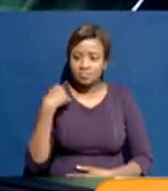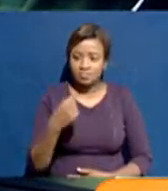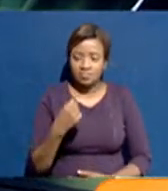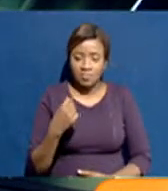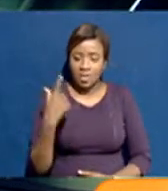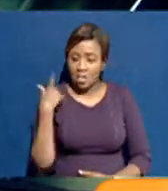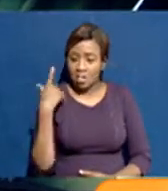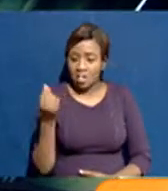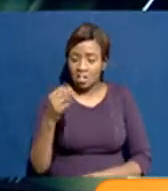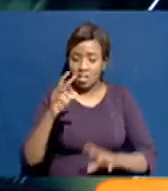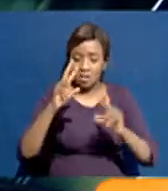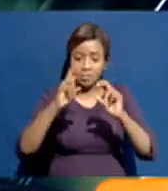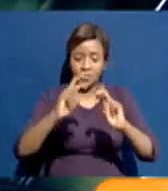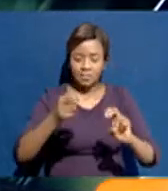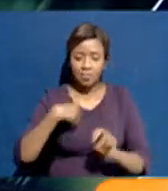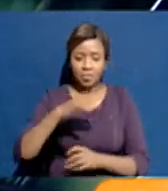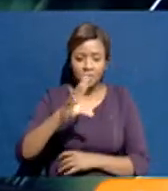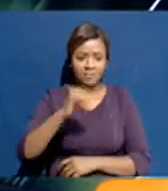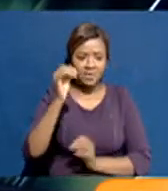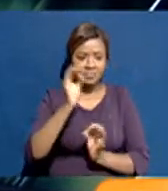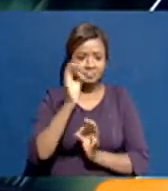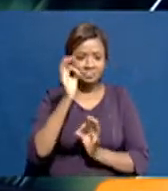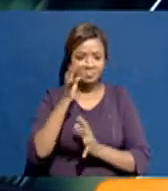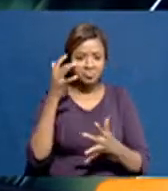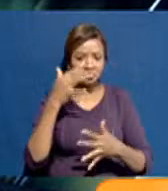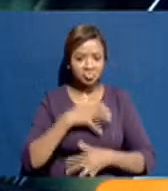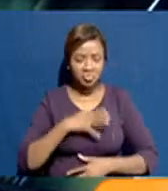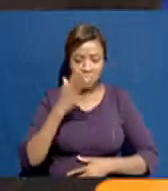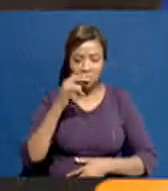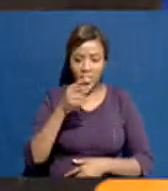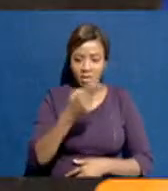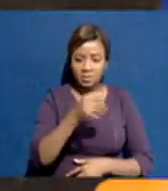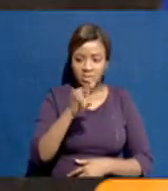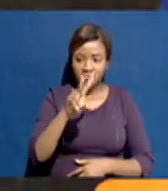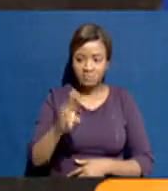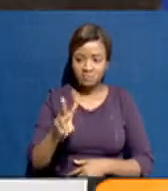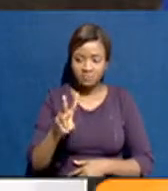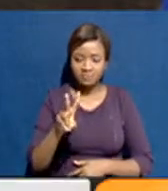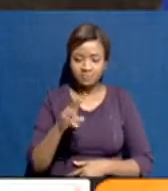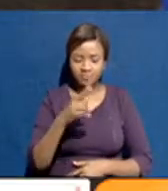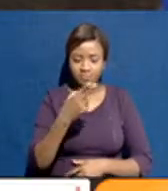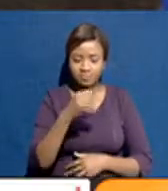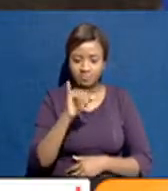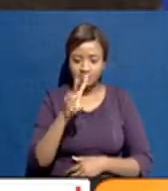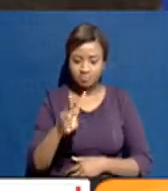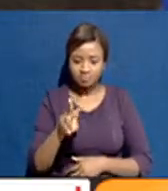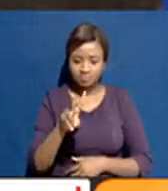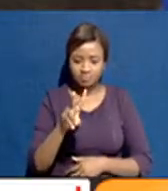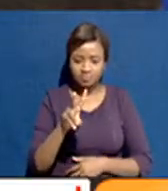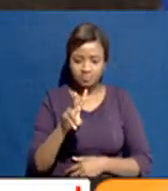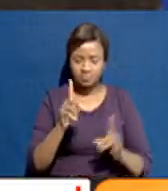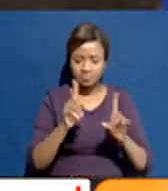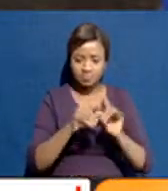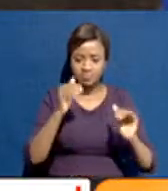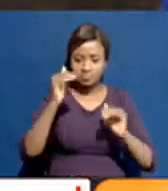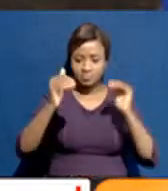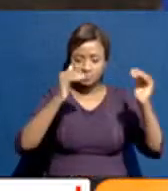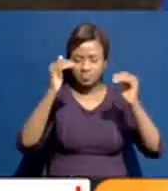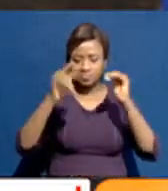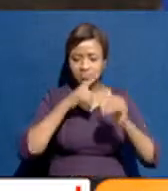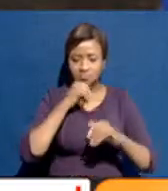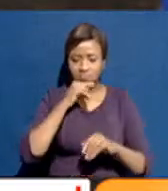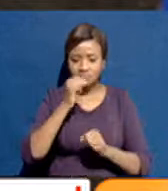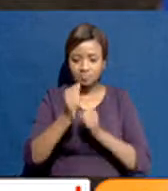we had the levels of knowledge of HIV prevention were very, very low, including even adult men at